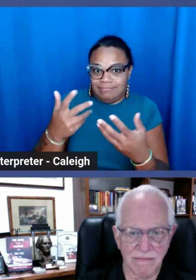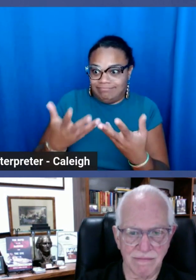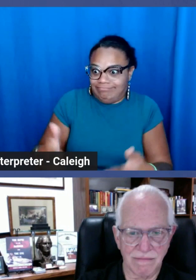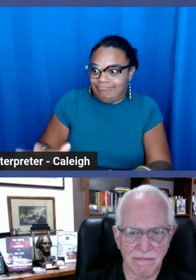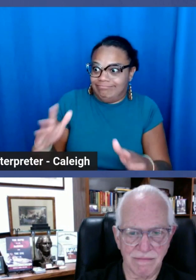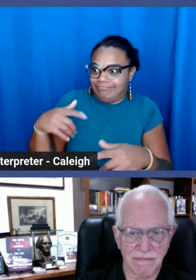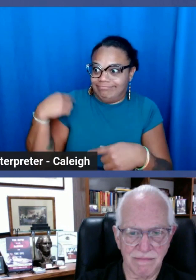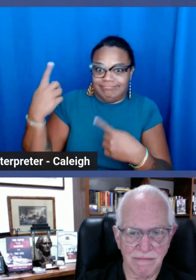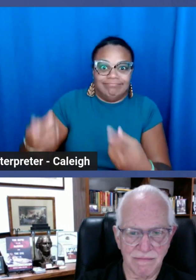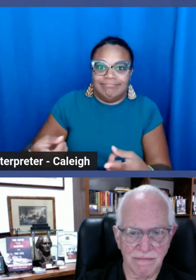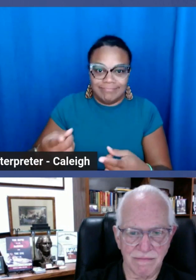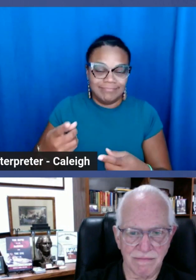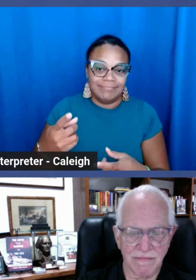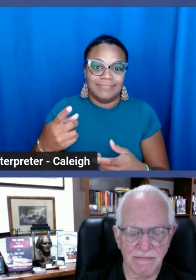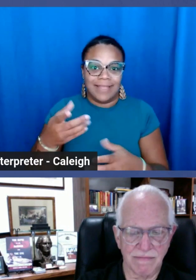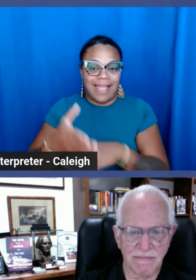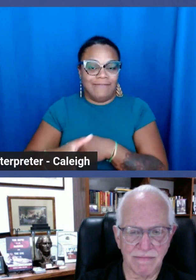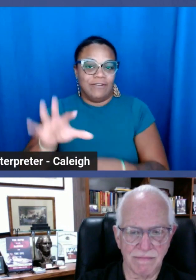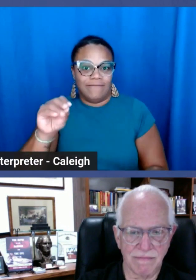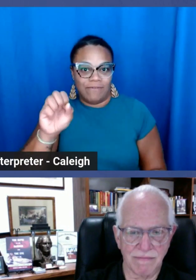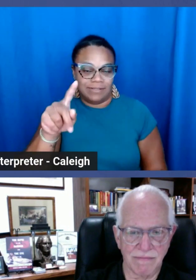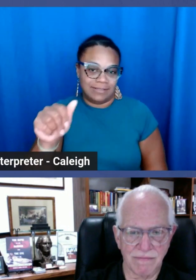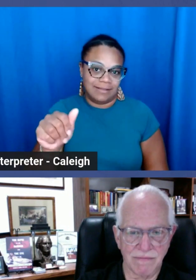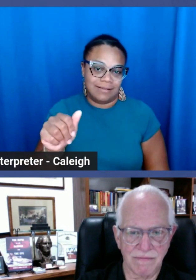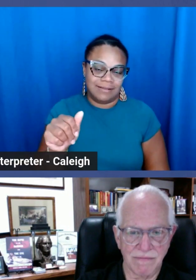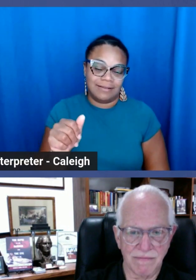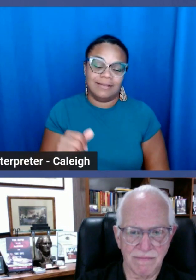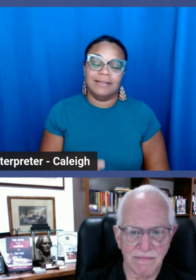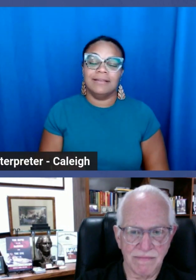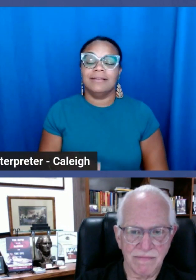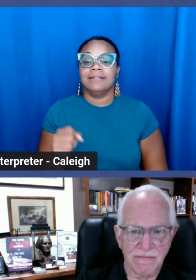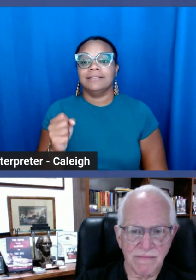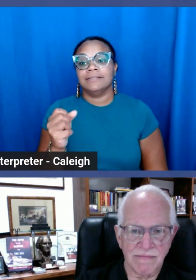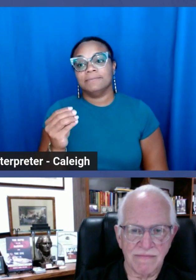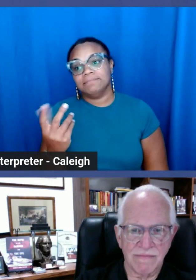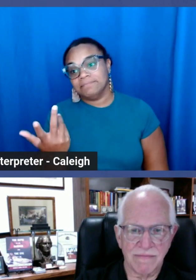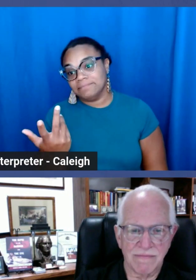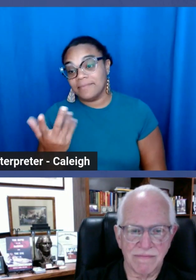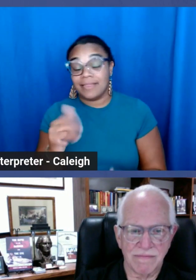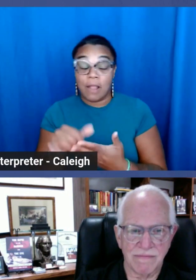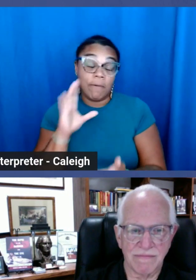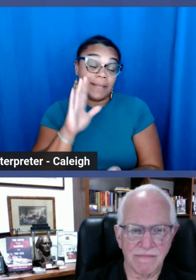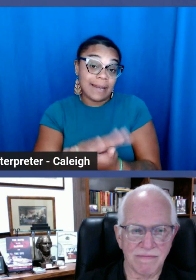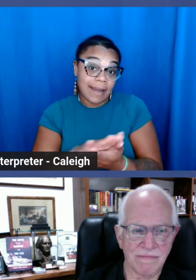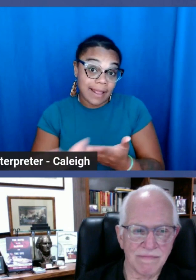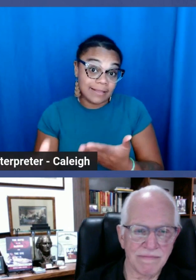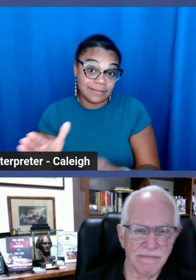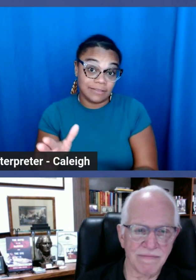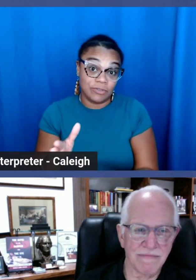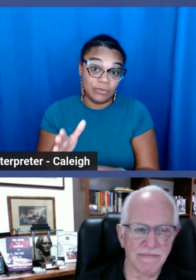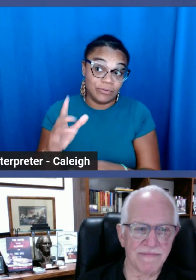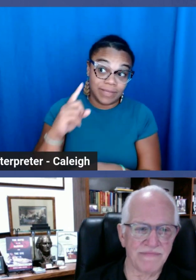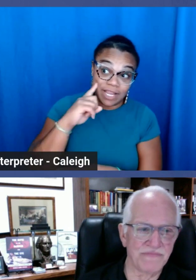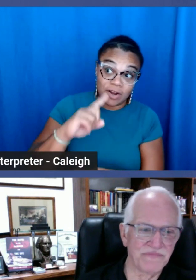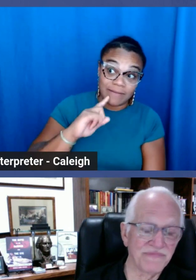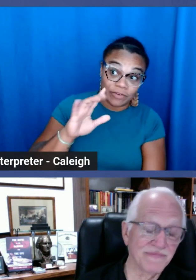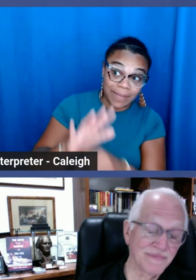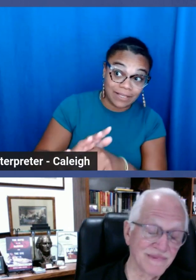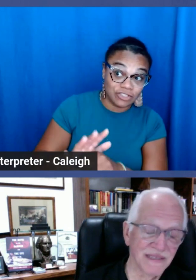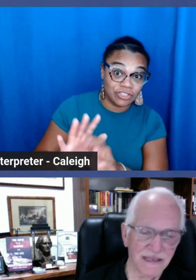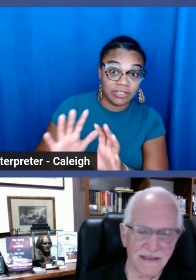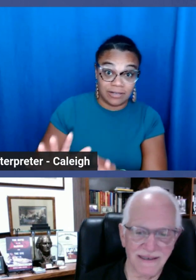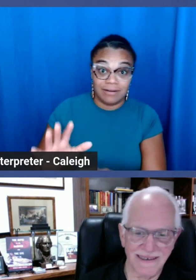clearly unconstitutional provision. So, it would have been certainly nice to get a confirmation that the ex post